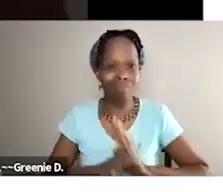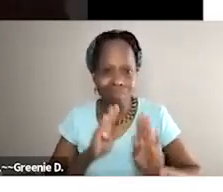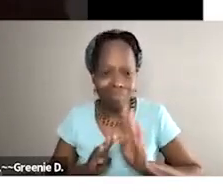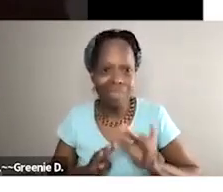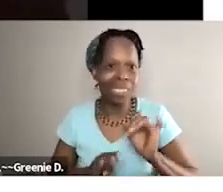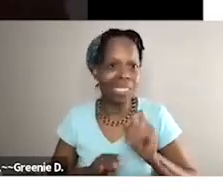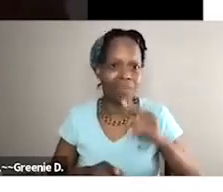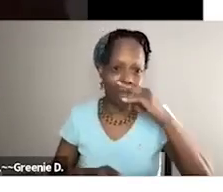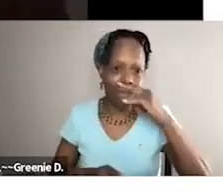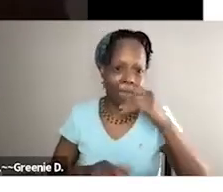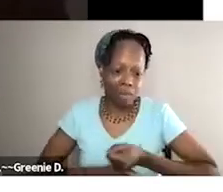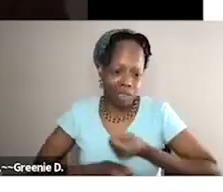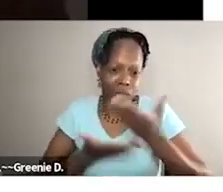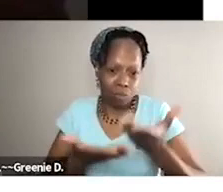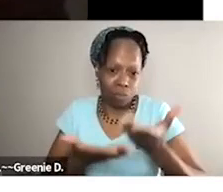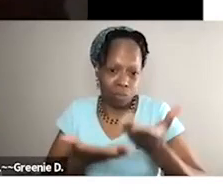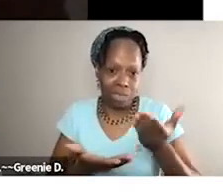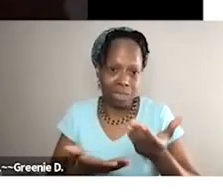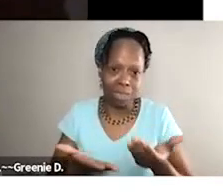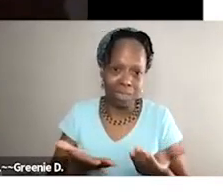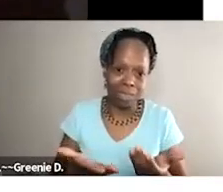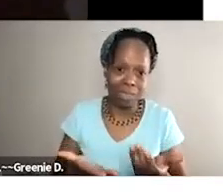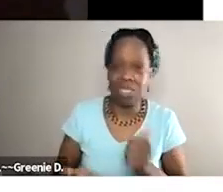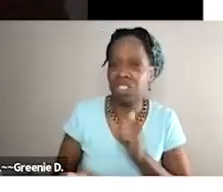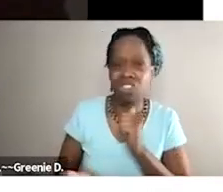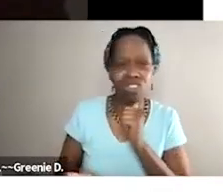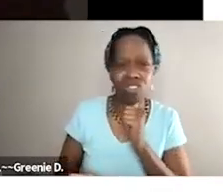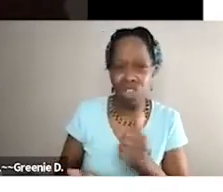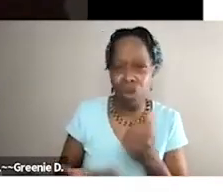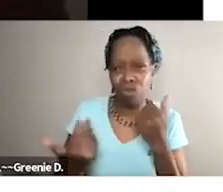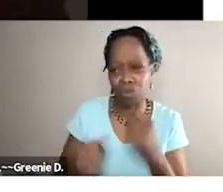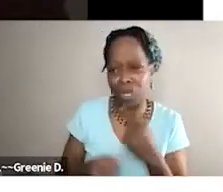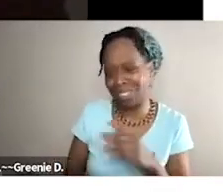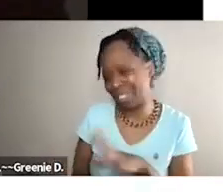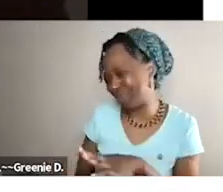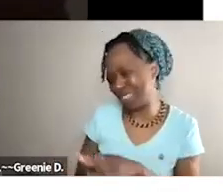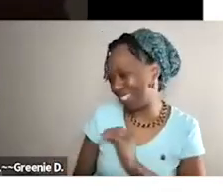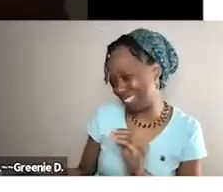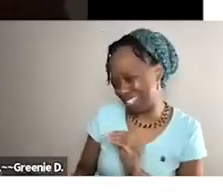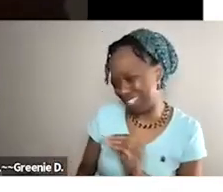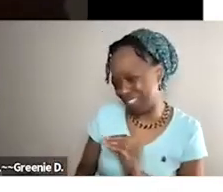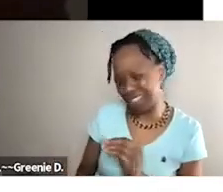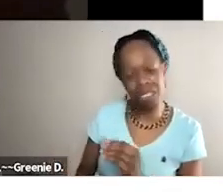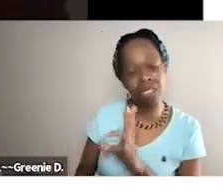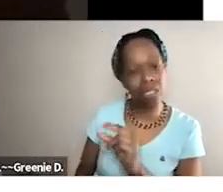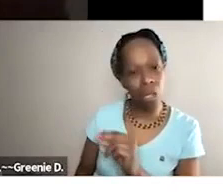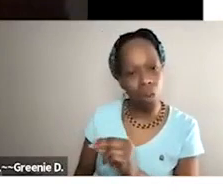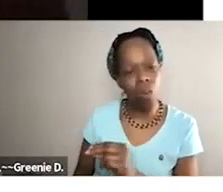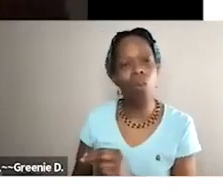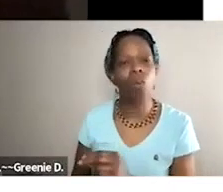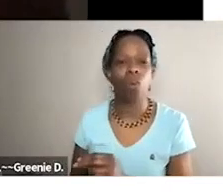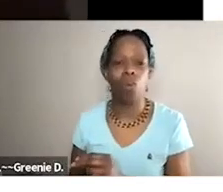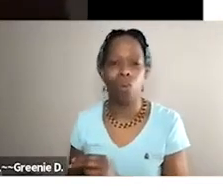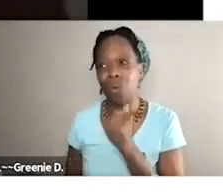expressing these things to you, like, not to invalidate that from a perspective of toxic positivity, not to